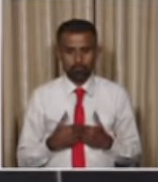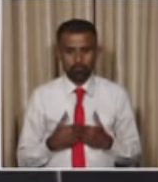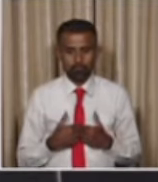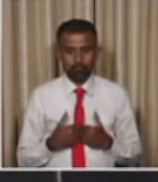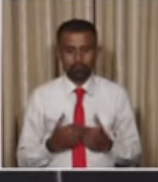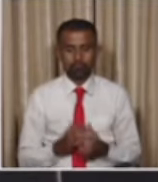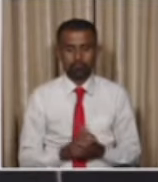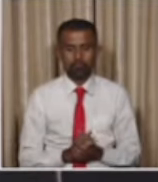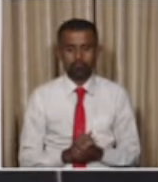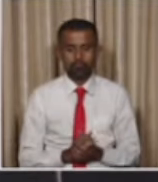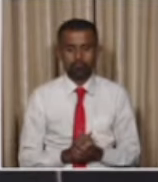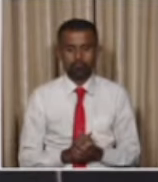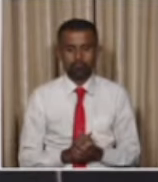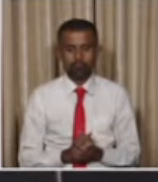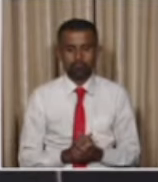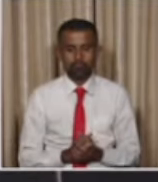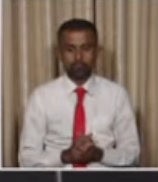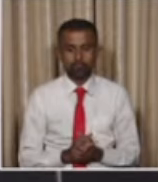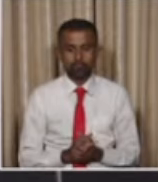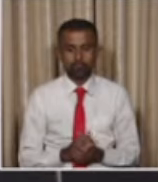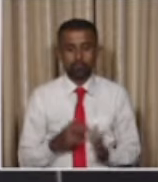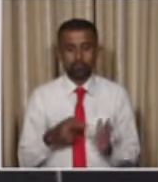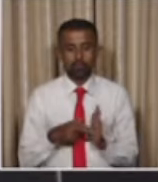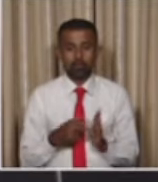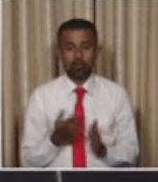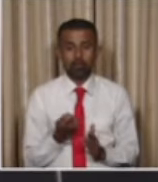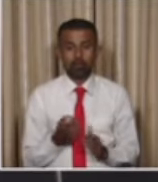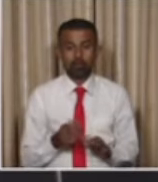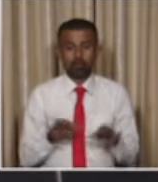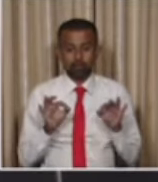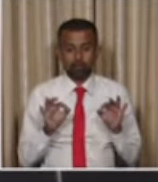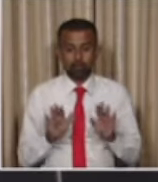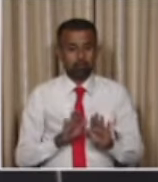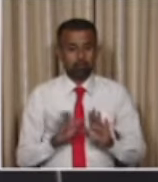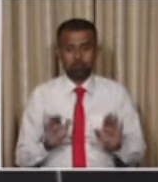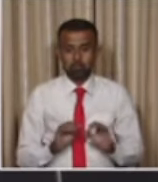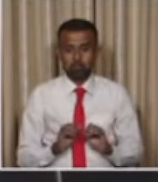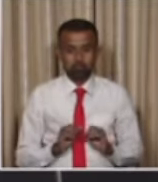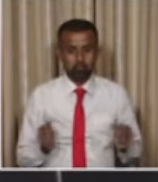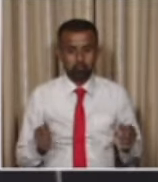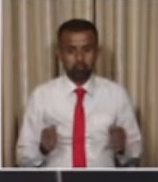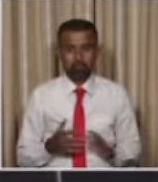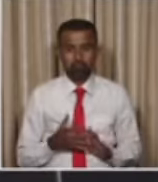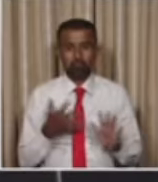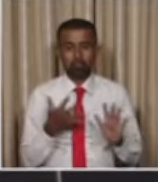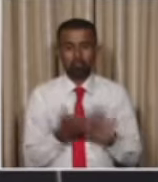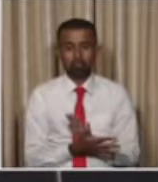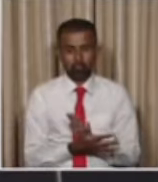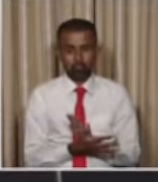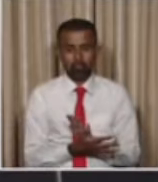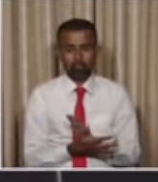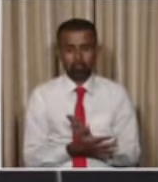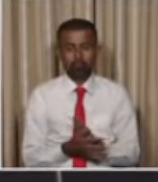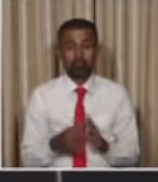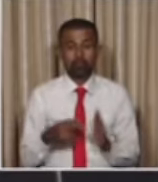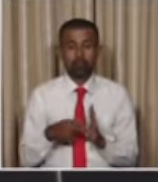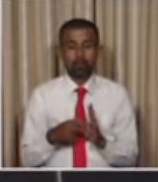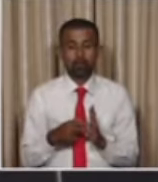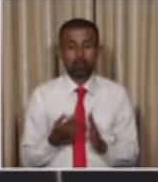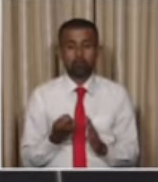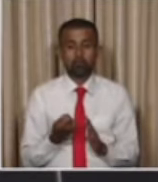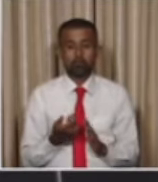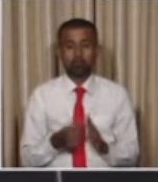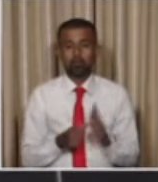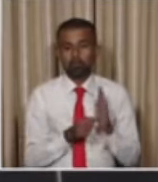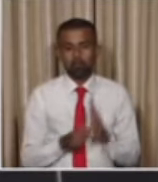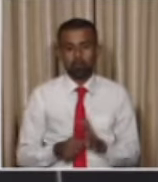mismanagement of our economy, resulting in an economic downturn, finally the